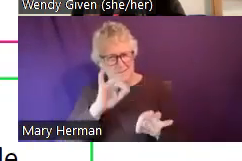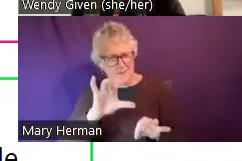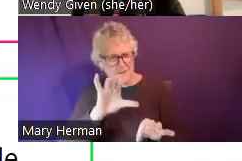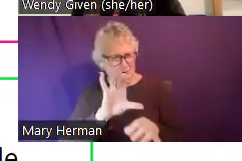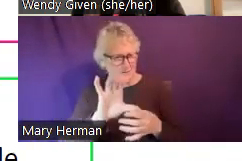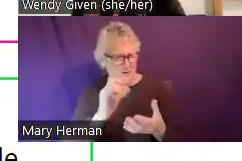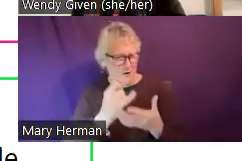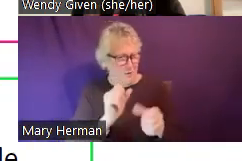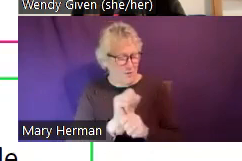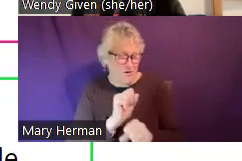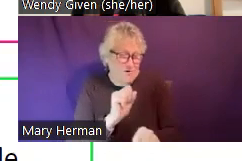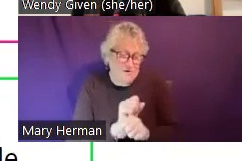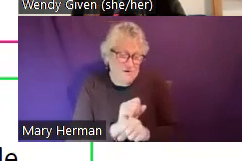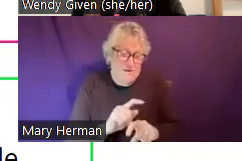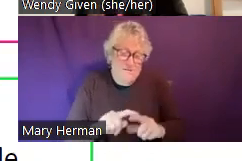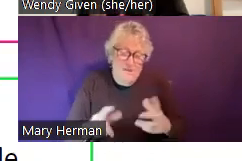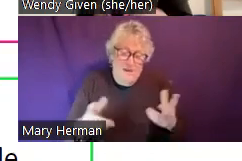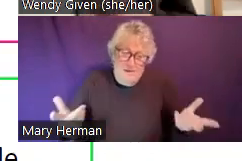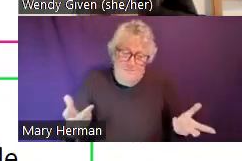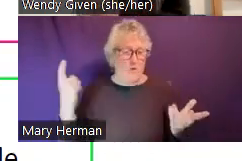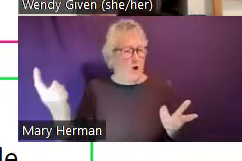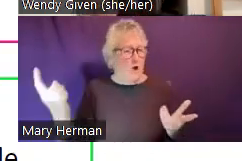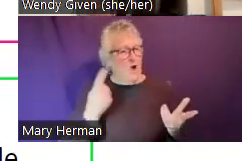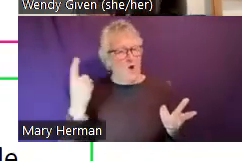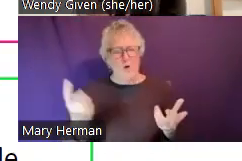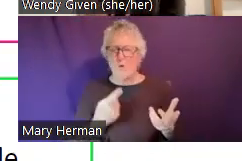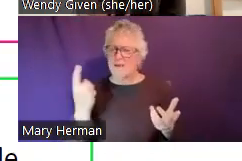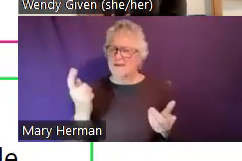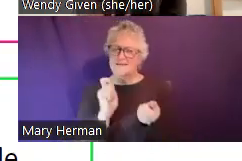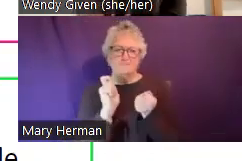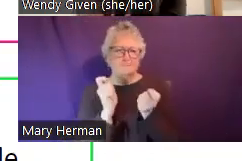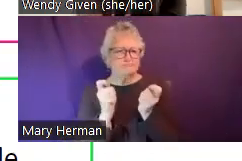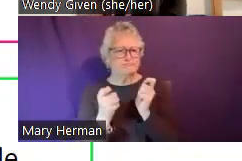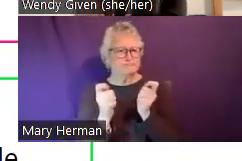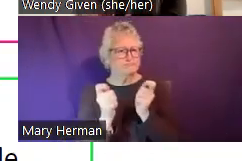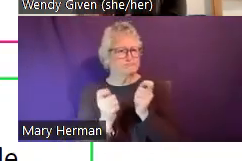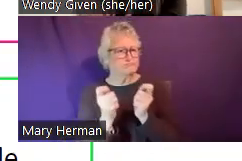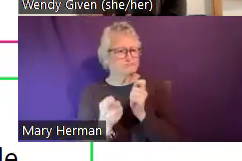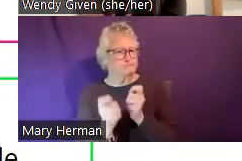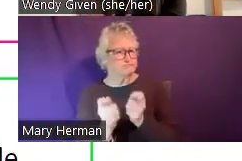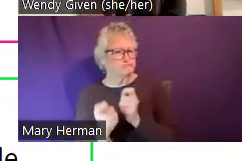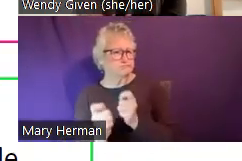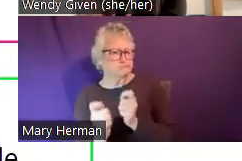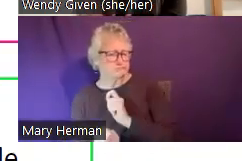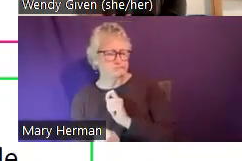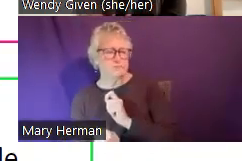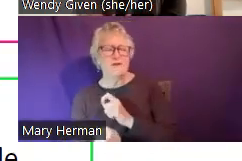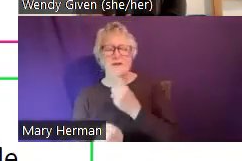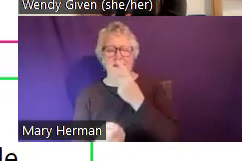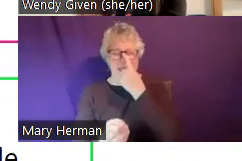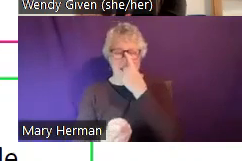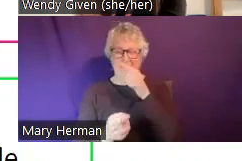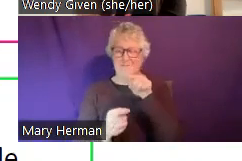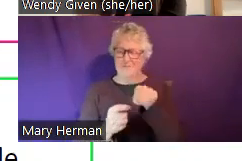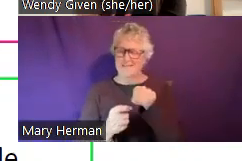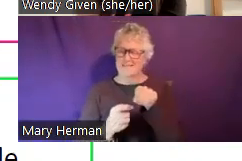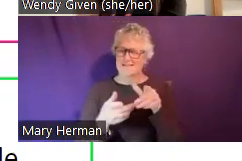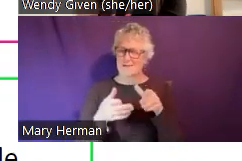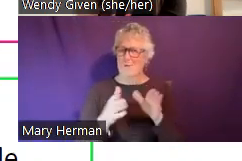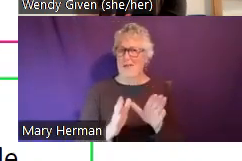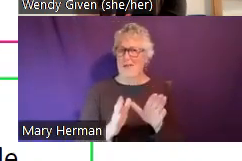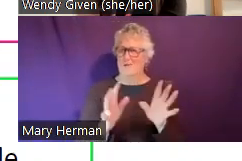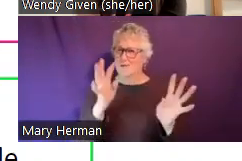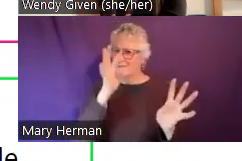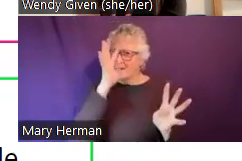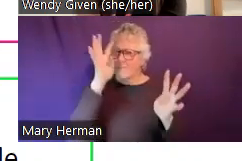that we're always refining, and this is something that we've come up with, a kind of amalgamation of many other kind